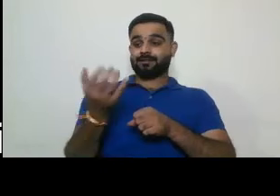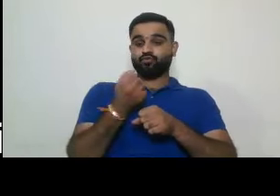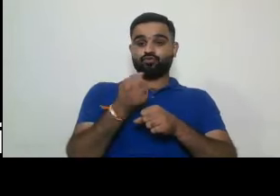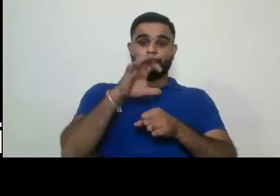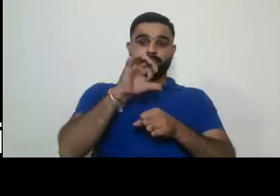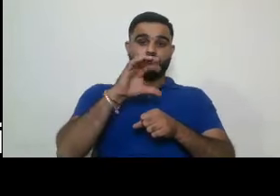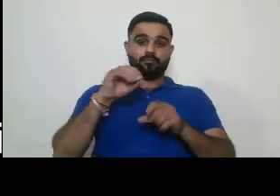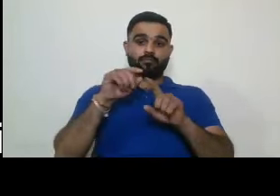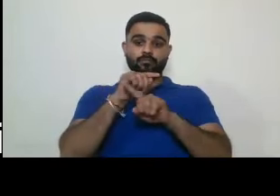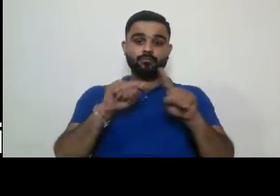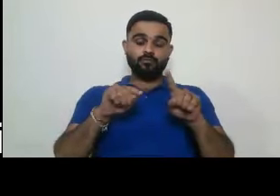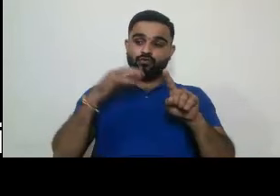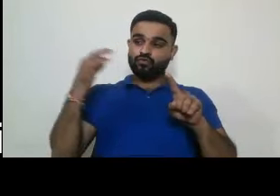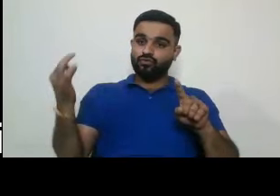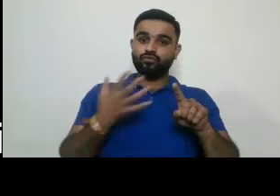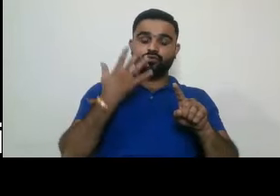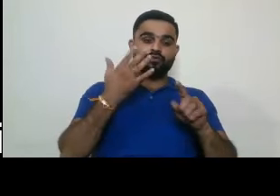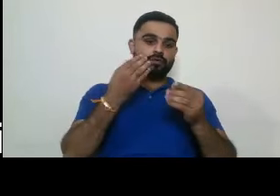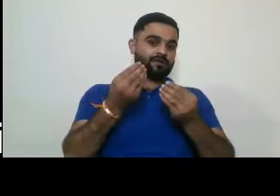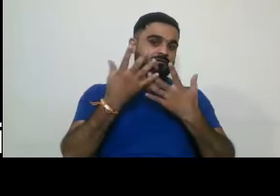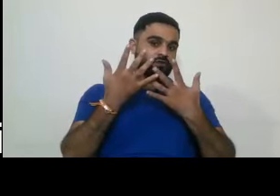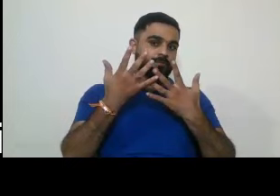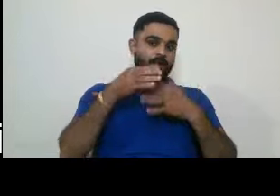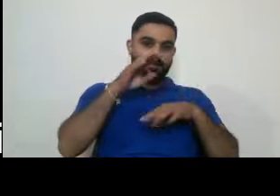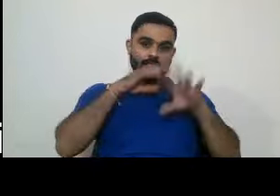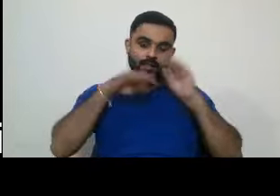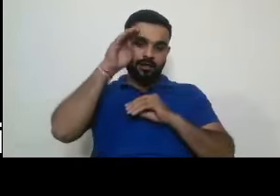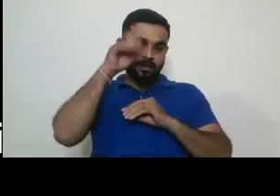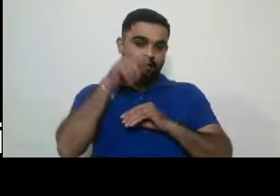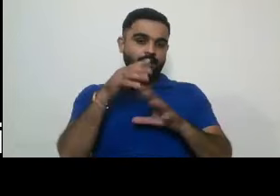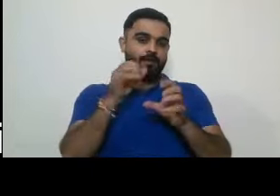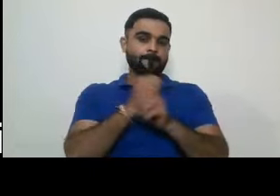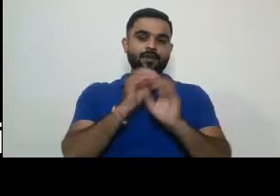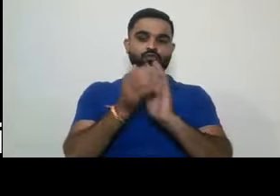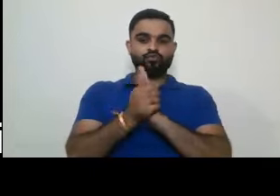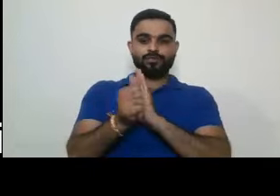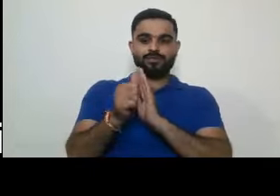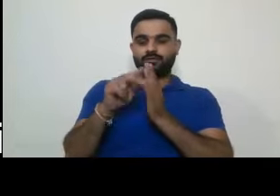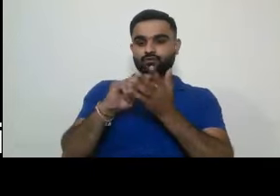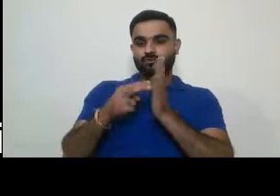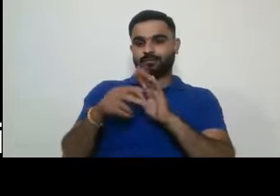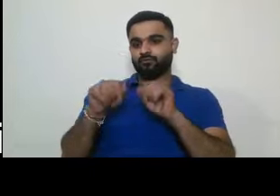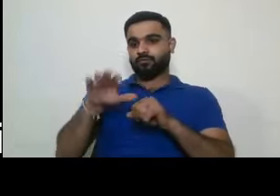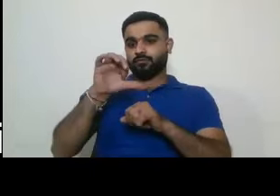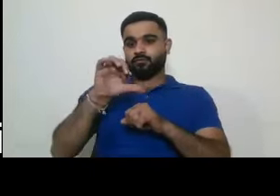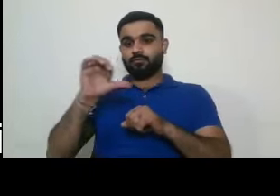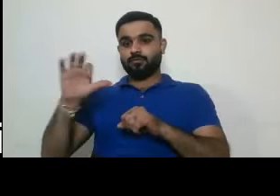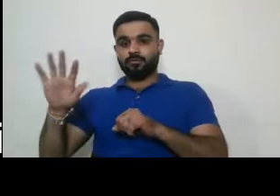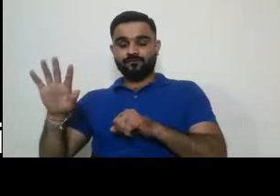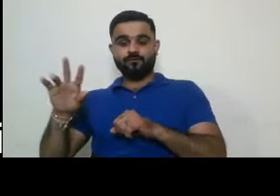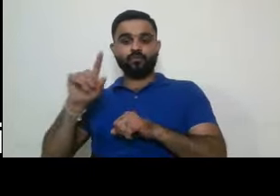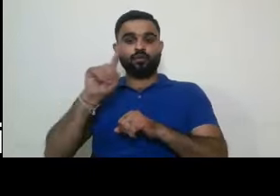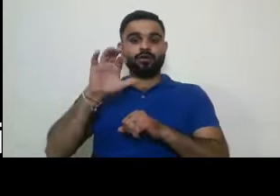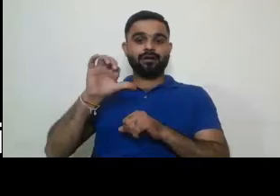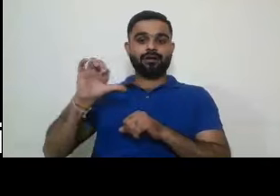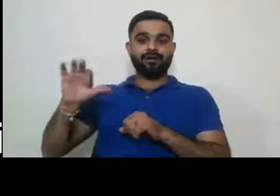90% new information through listening. And that's not me saying, that's Gilman and Moody who said that in 1984. So